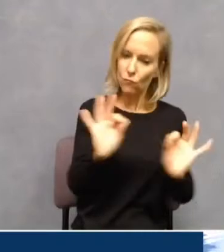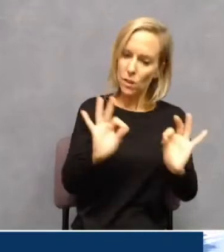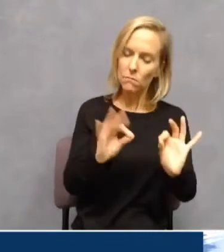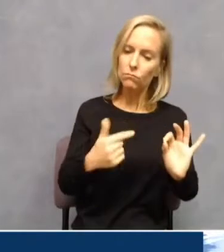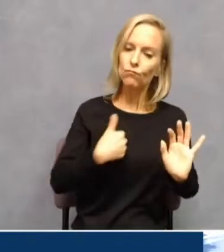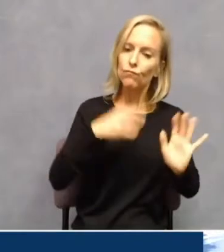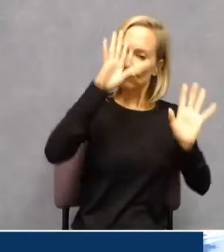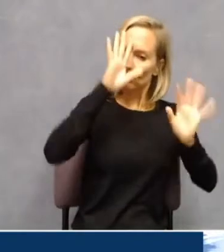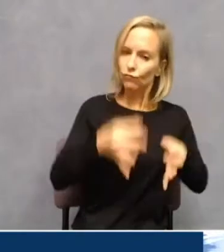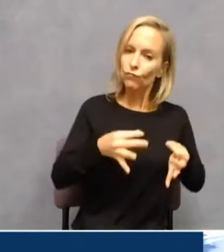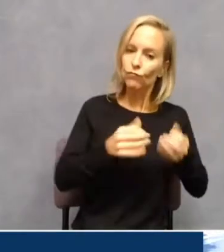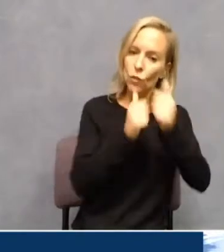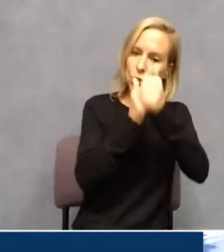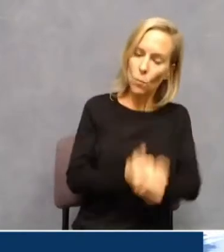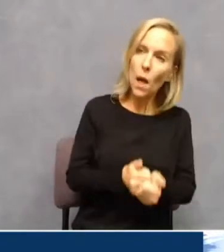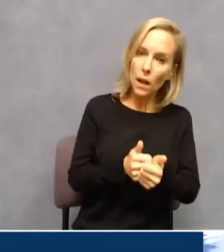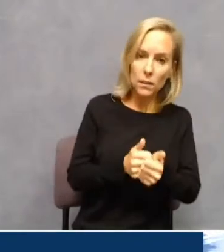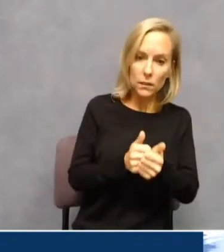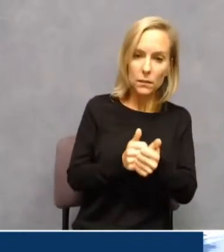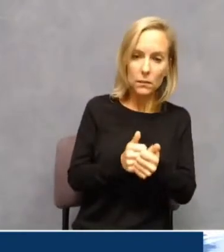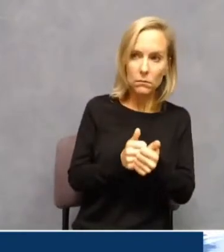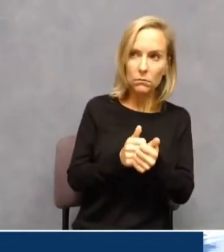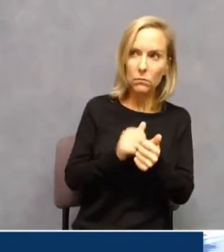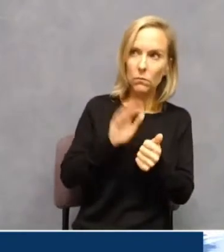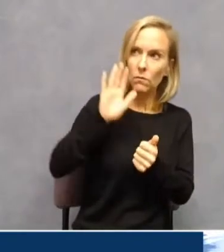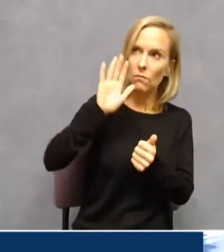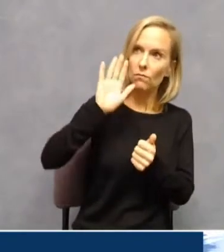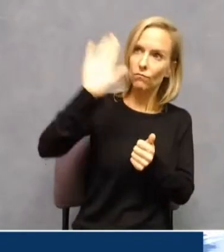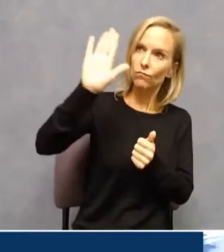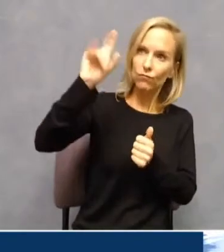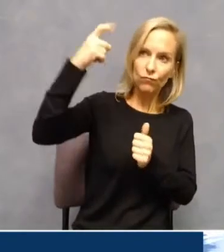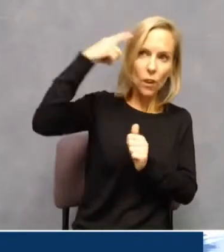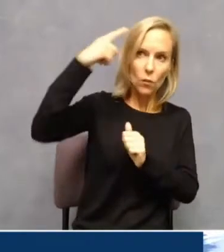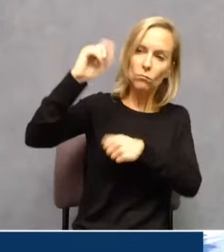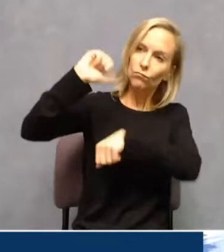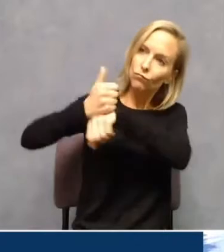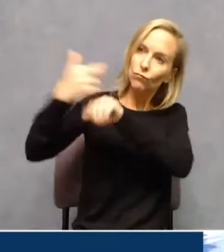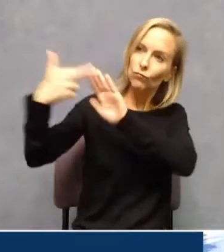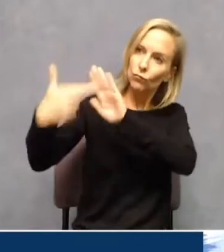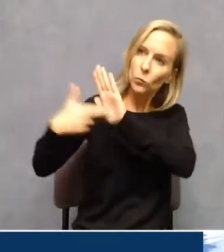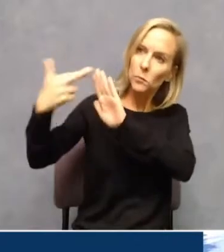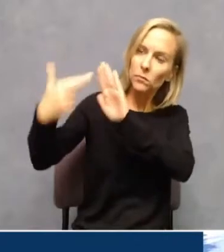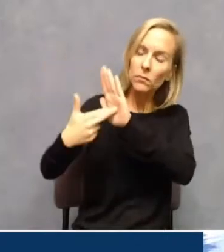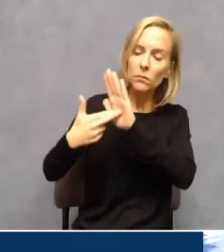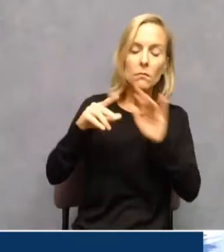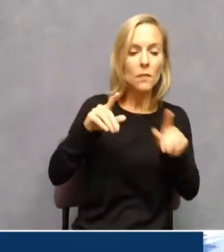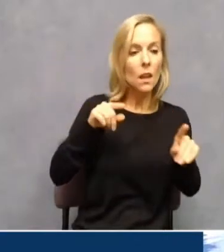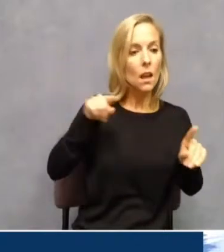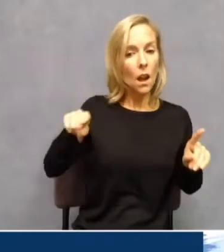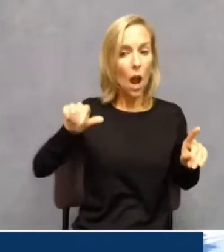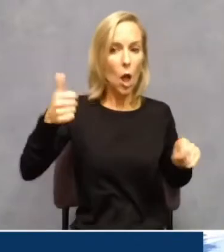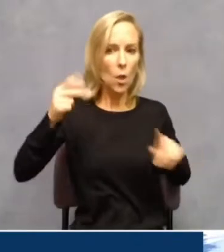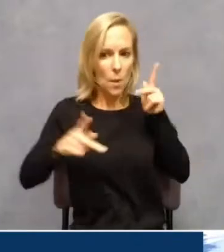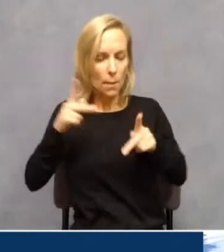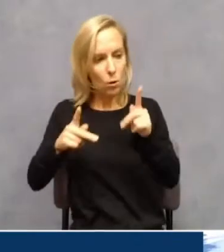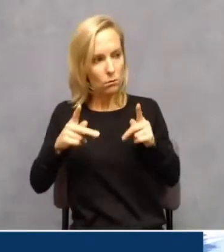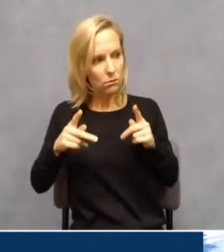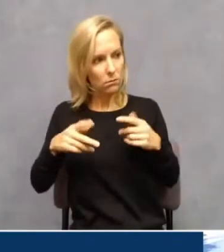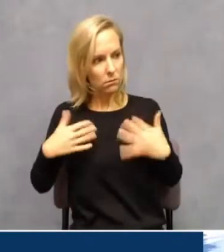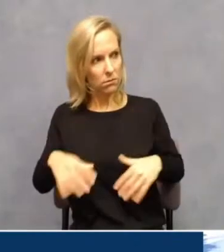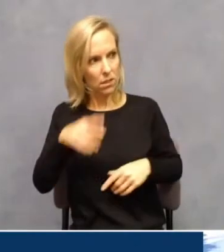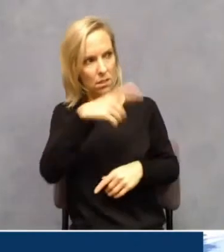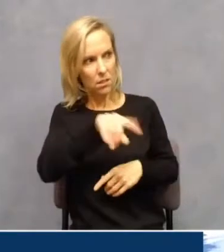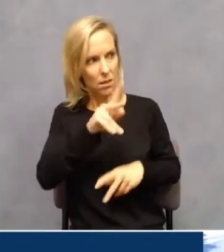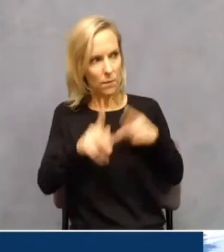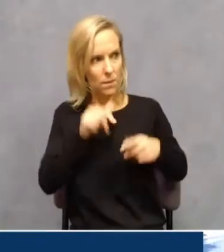comply with these measures. Others worry that folks aren't taking this seriously, and they're worried that they won't take it seriously